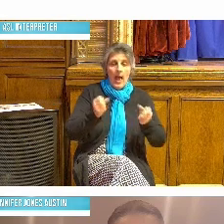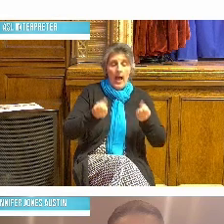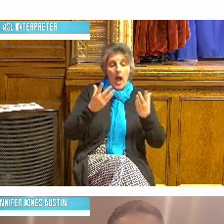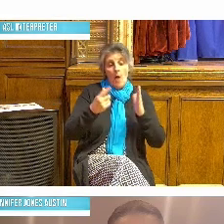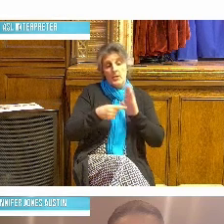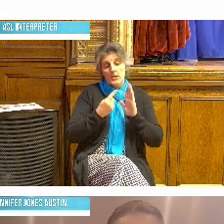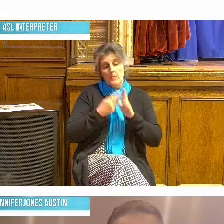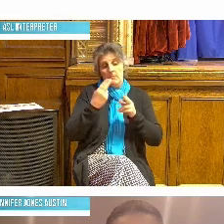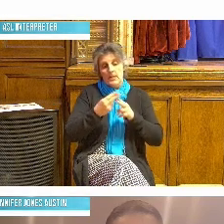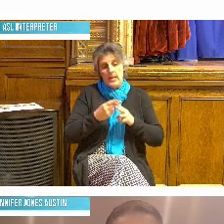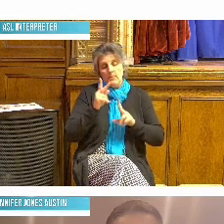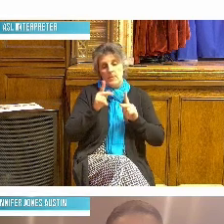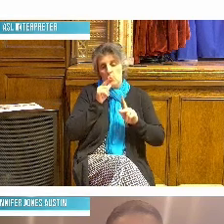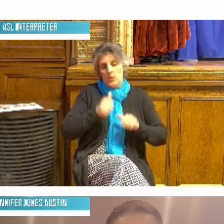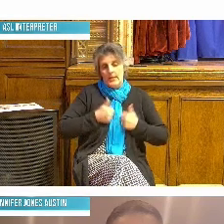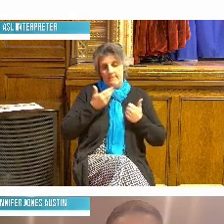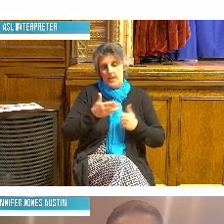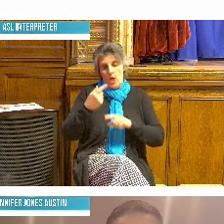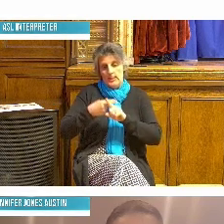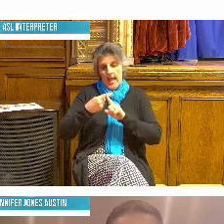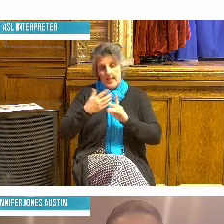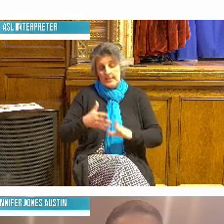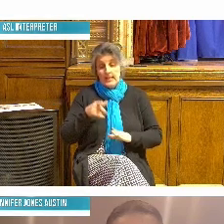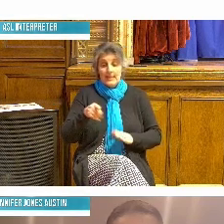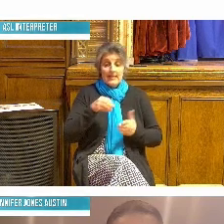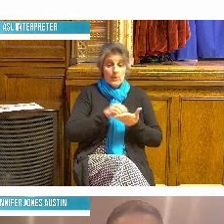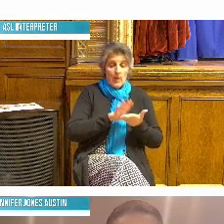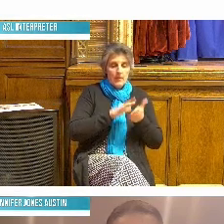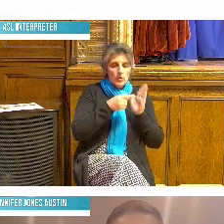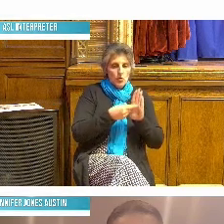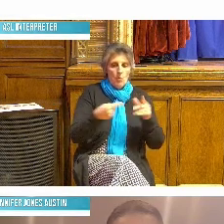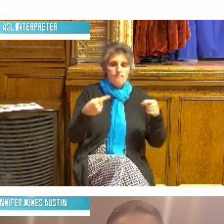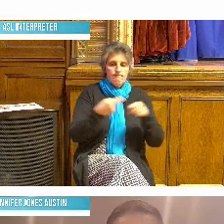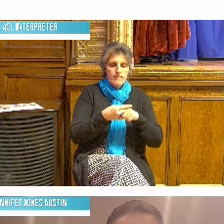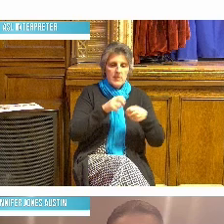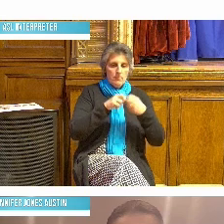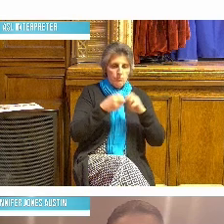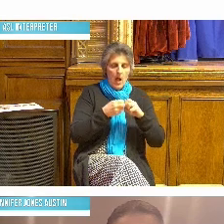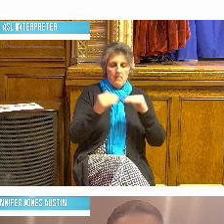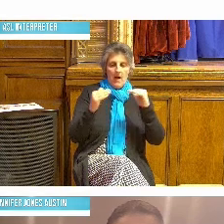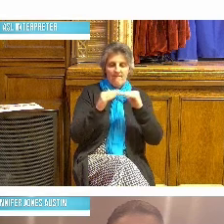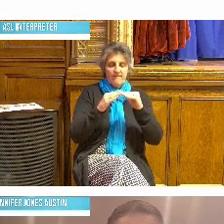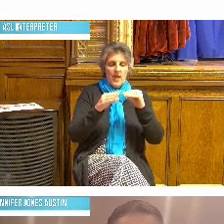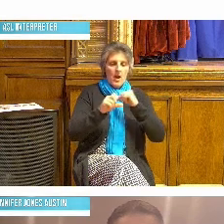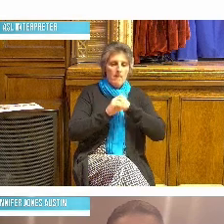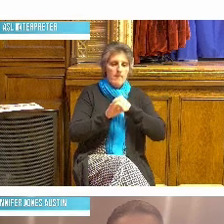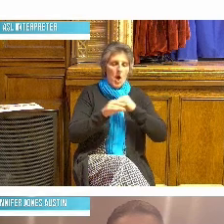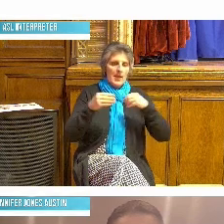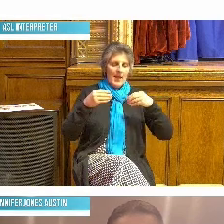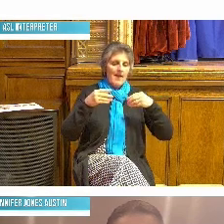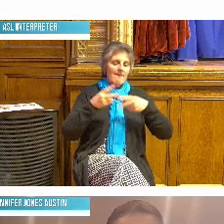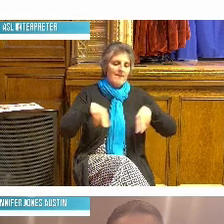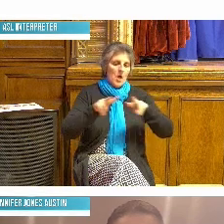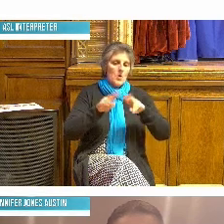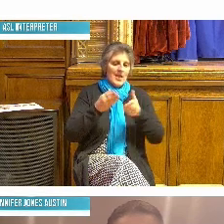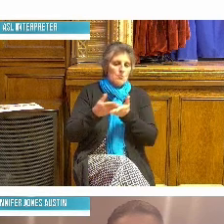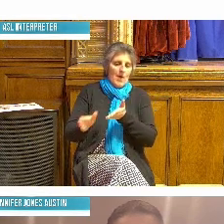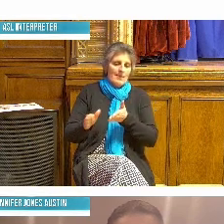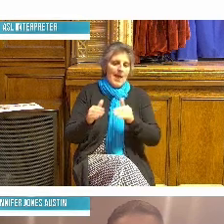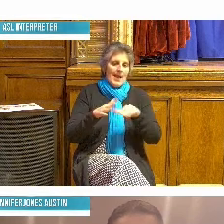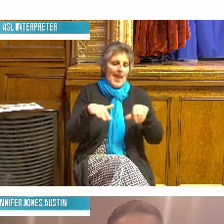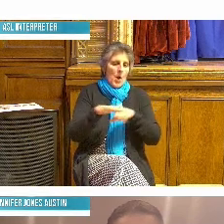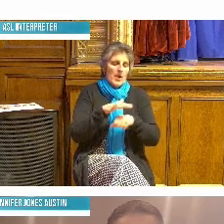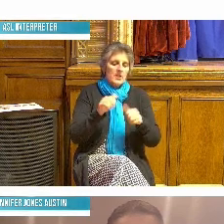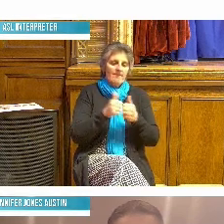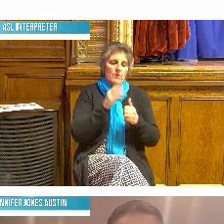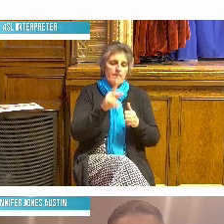sometimes names of tenants. These records document the problem of determining fair market value in redlined areas where bank financing was